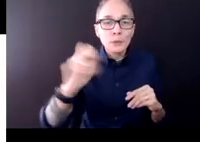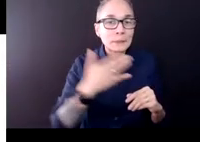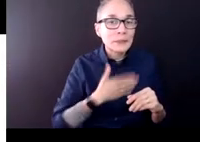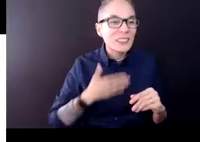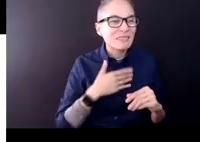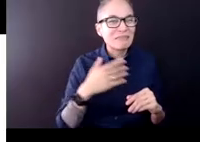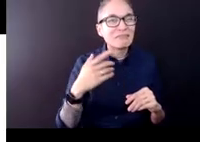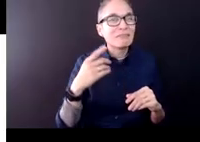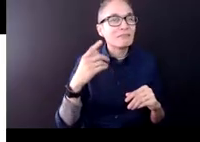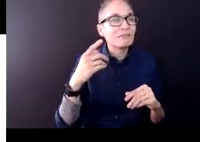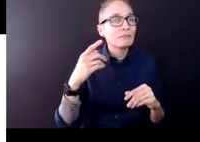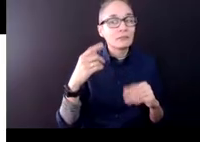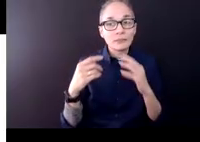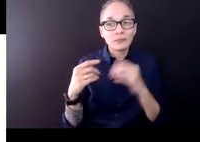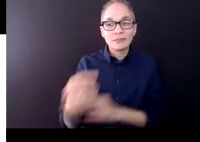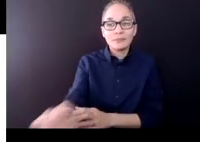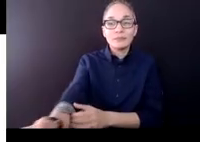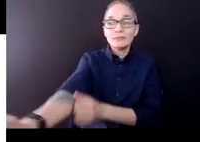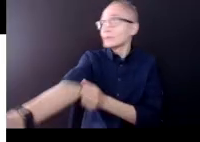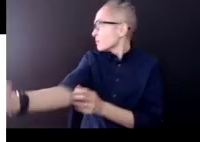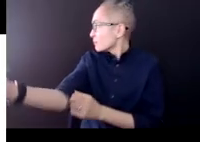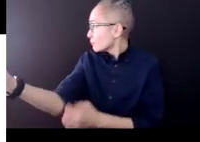audio. Can someone turn their audio off real quick? Sorry.